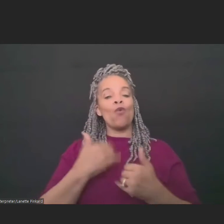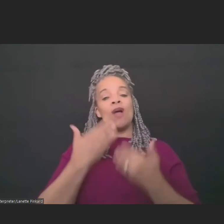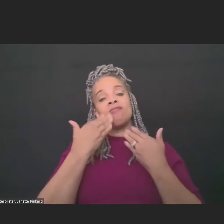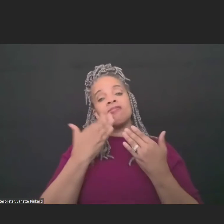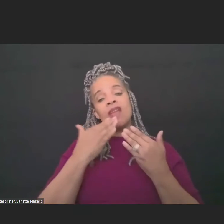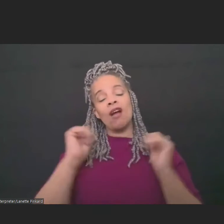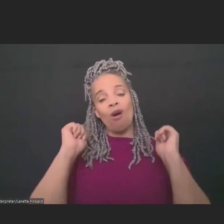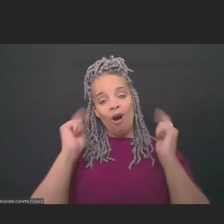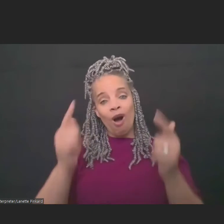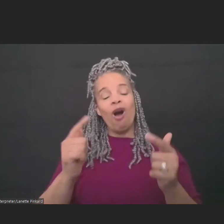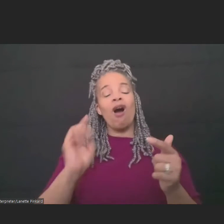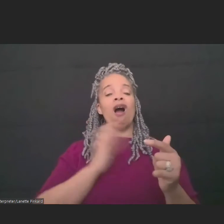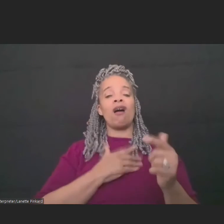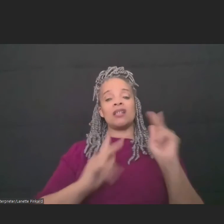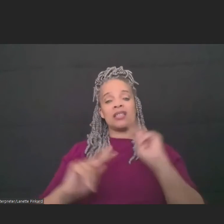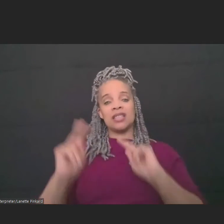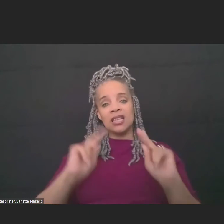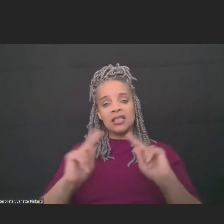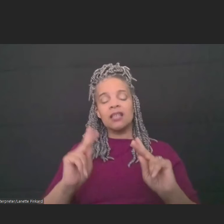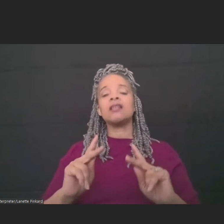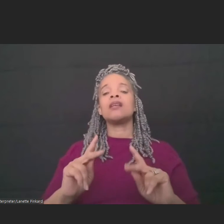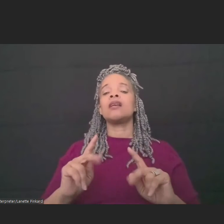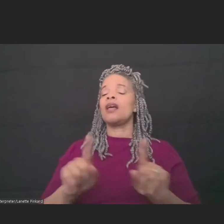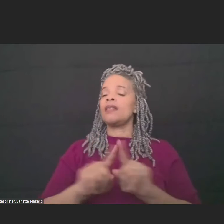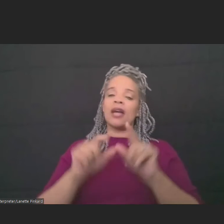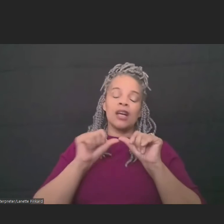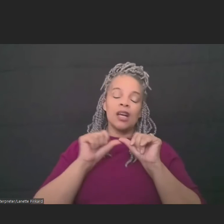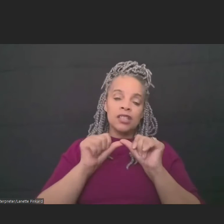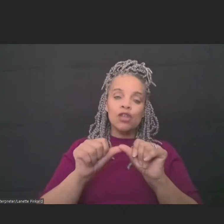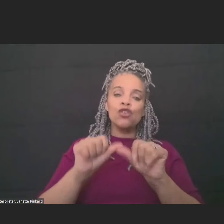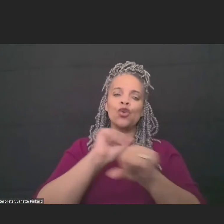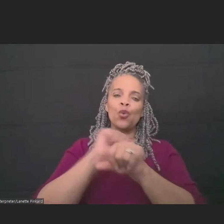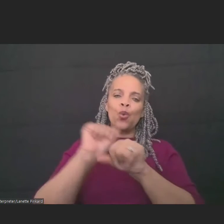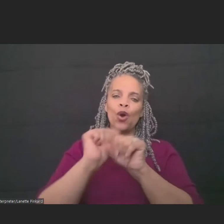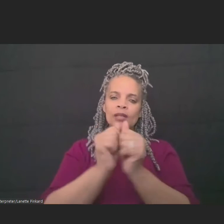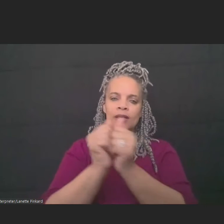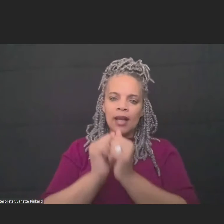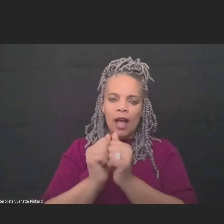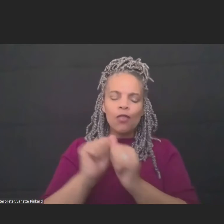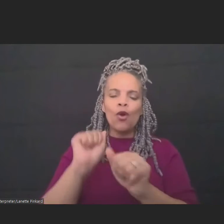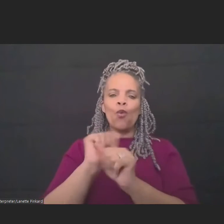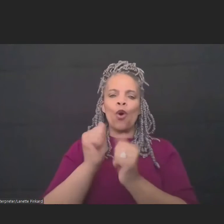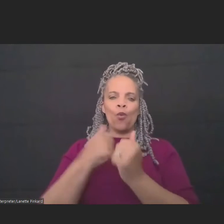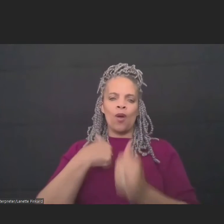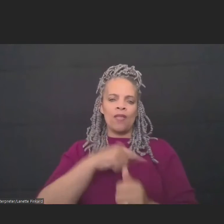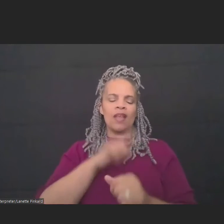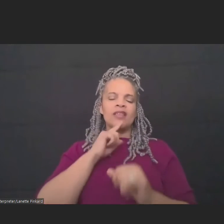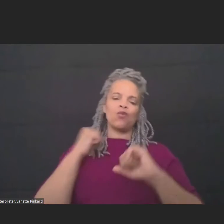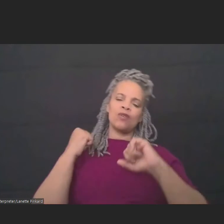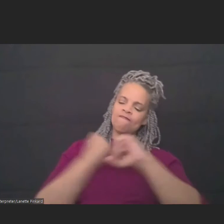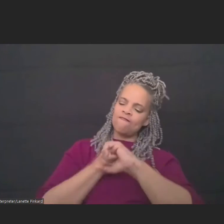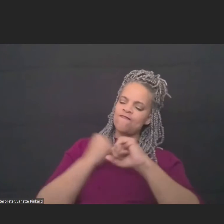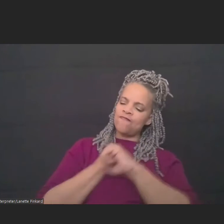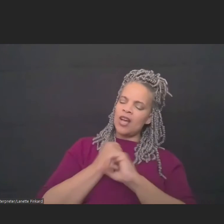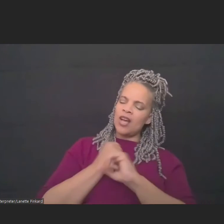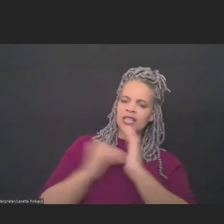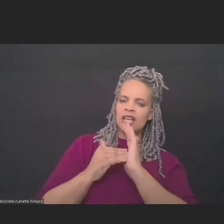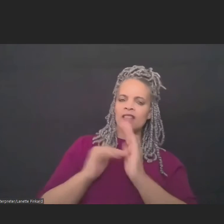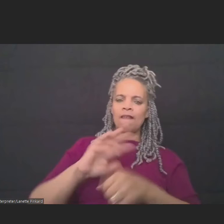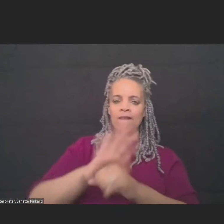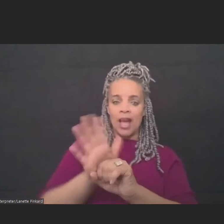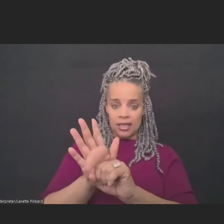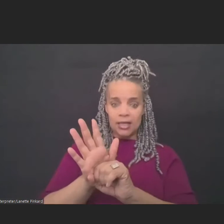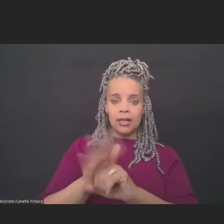thank our citizens as they continue to work together and work with us as we fight the vaccine. I also want to